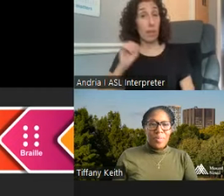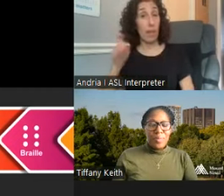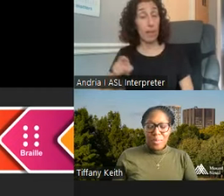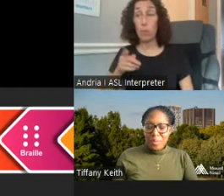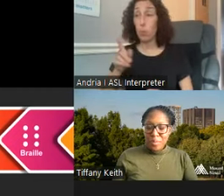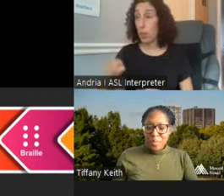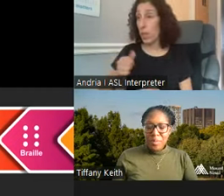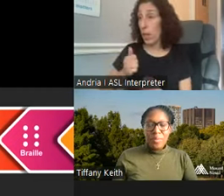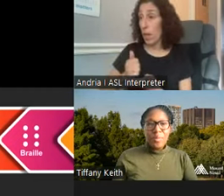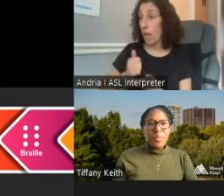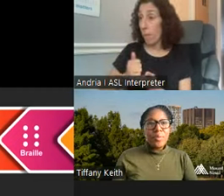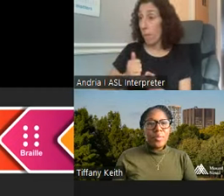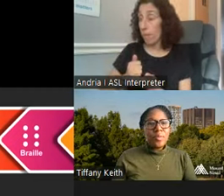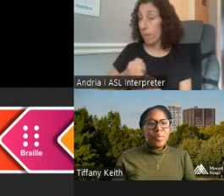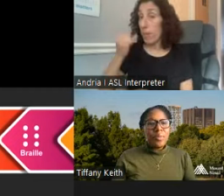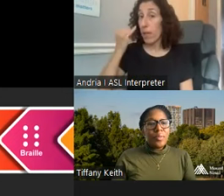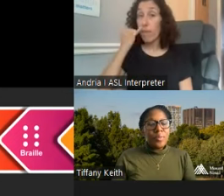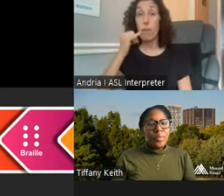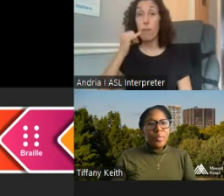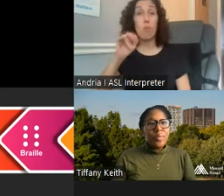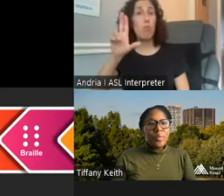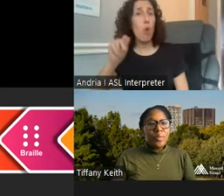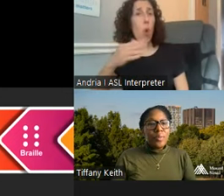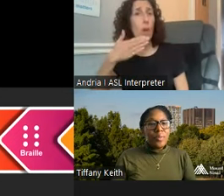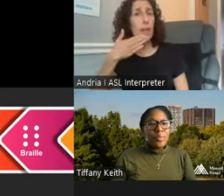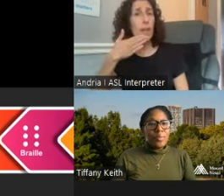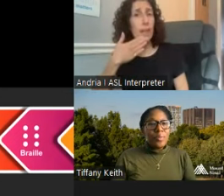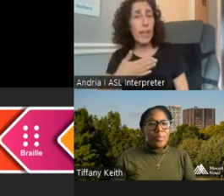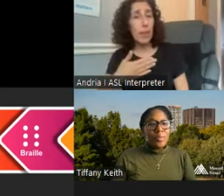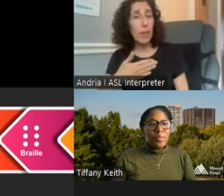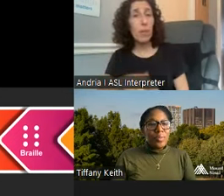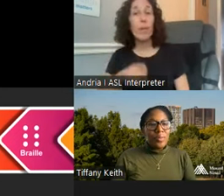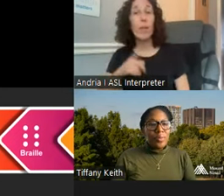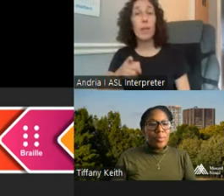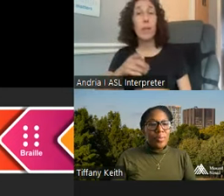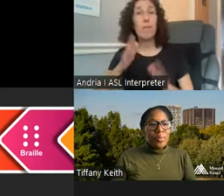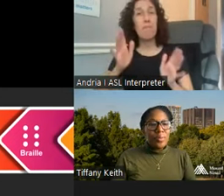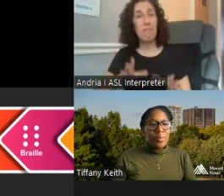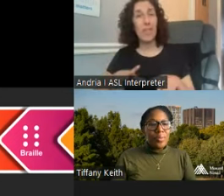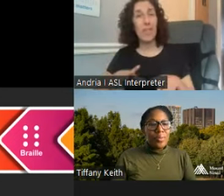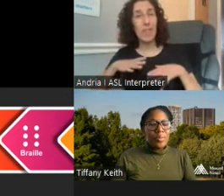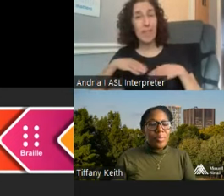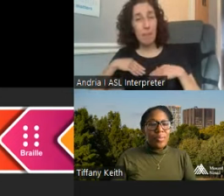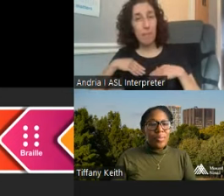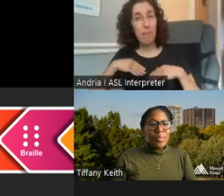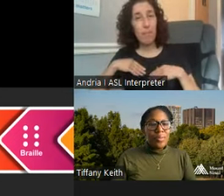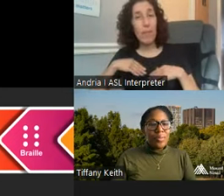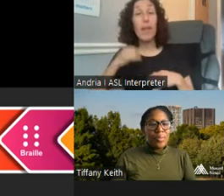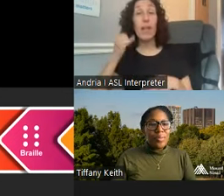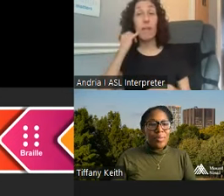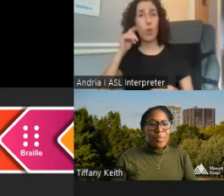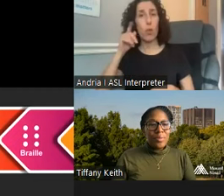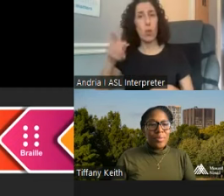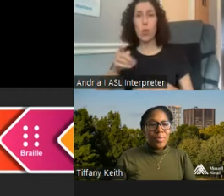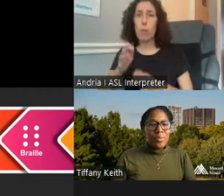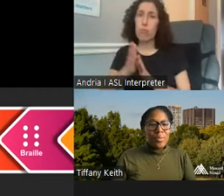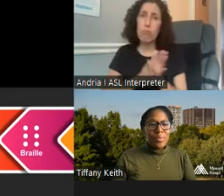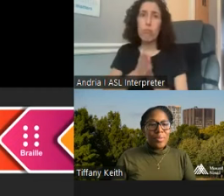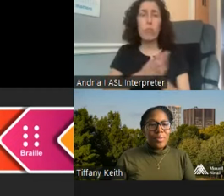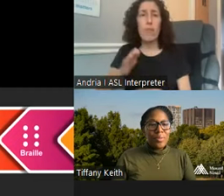help. And if they say no, well, no means no. Even if you think they need it, even if they really look like